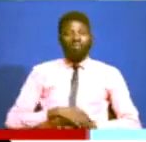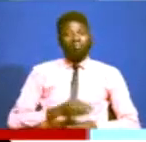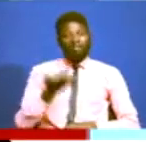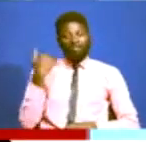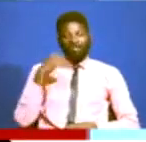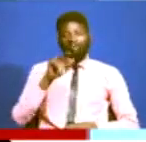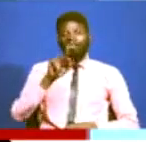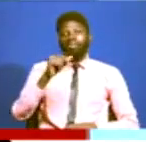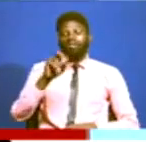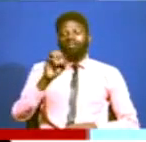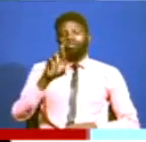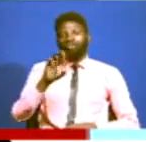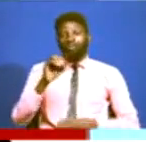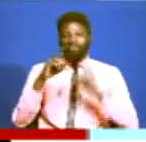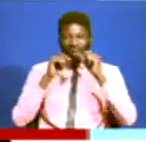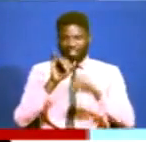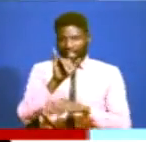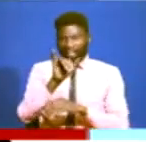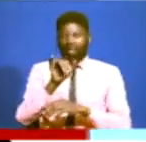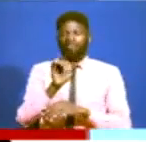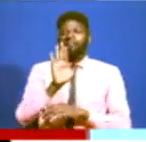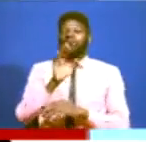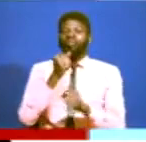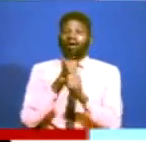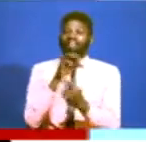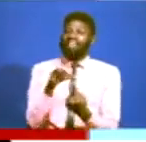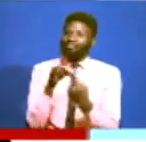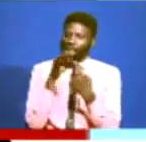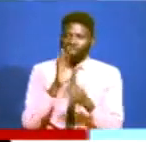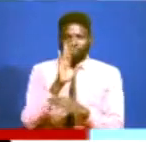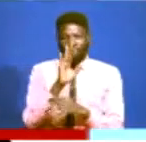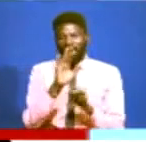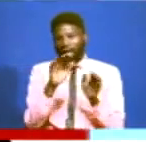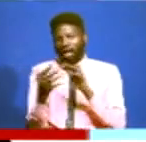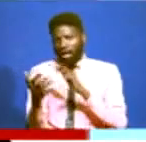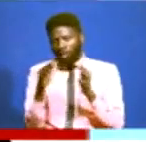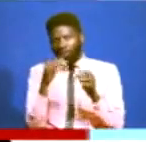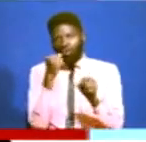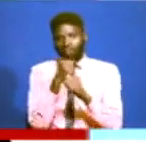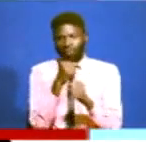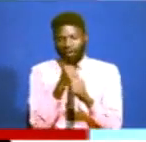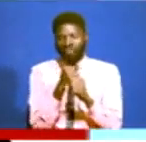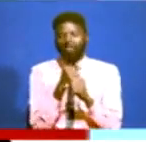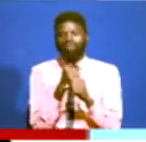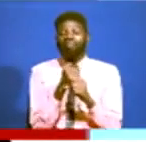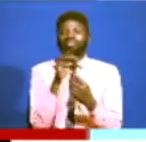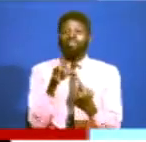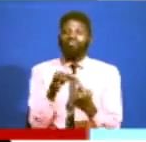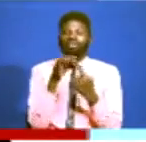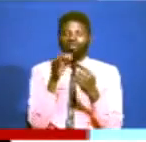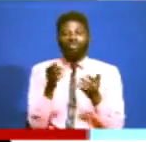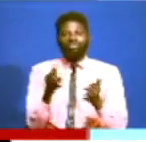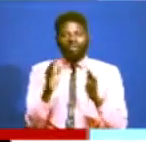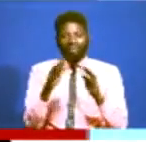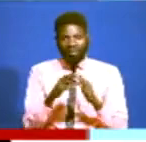work is special. The way you operate, the manner in which you work is special, and therefore